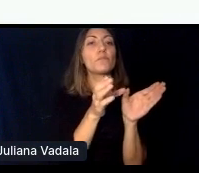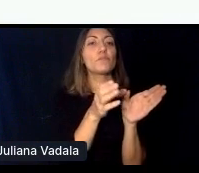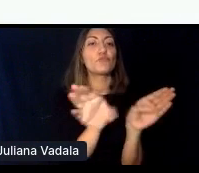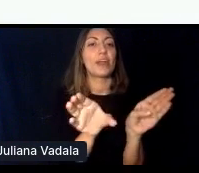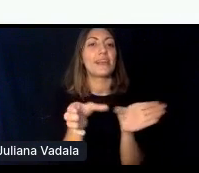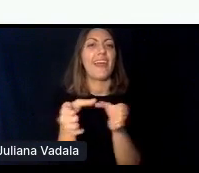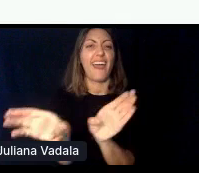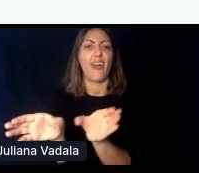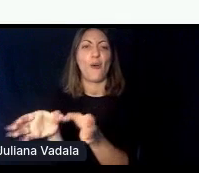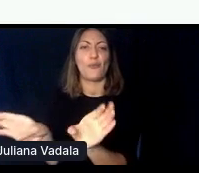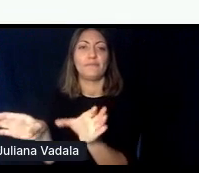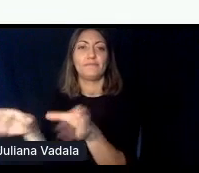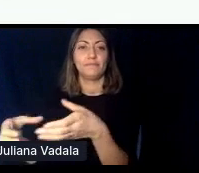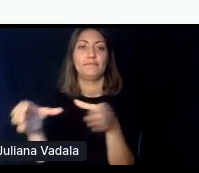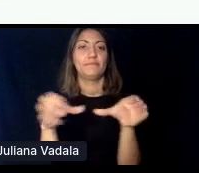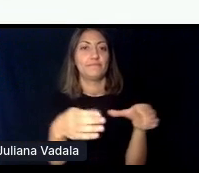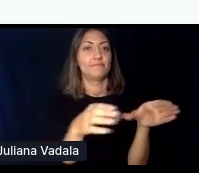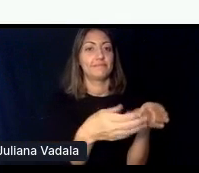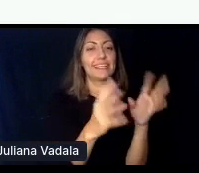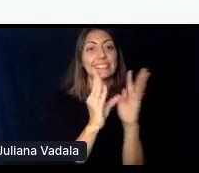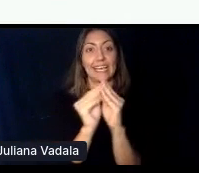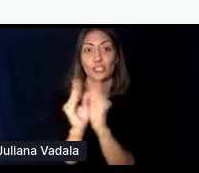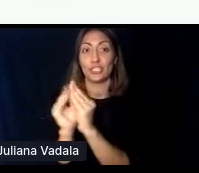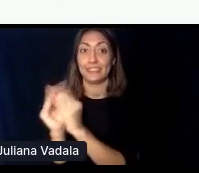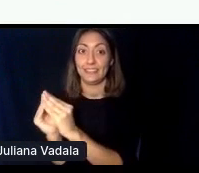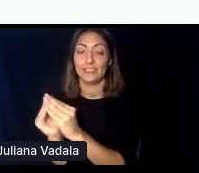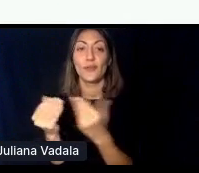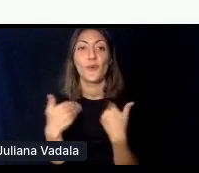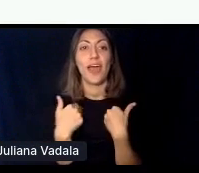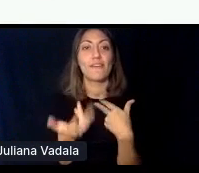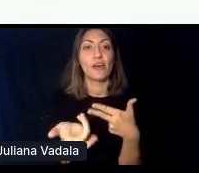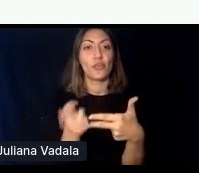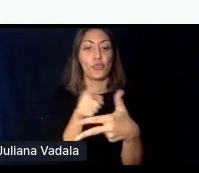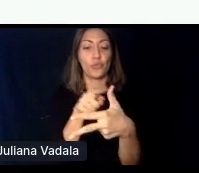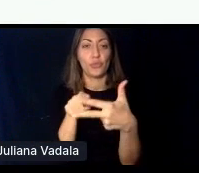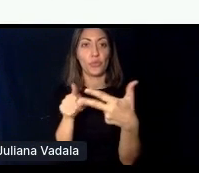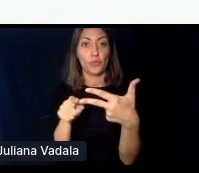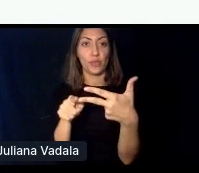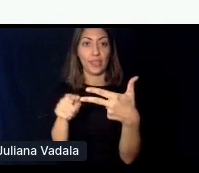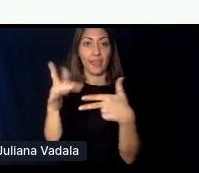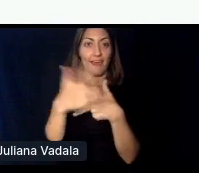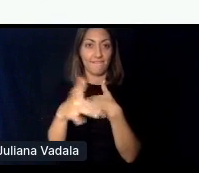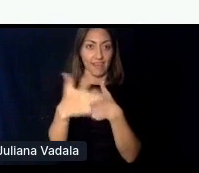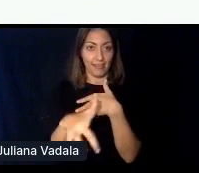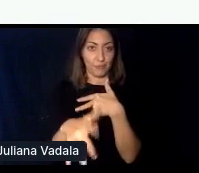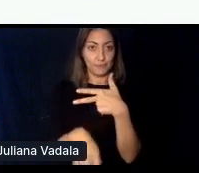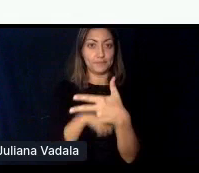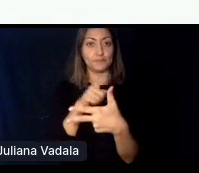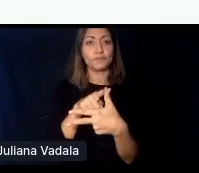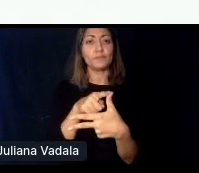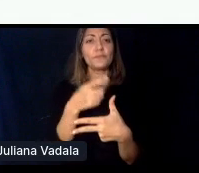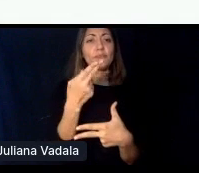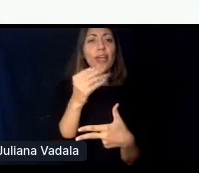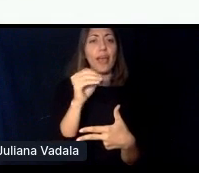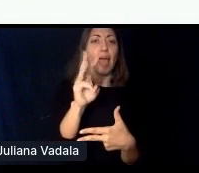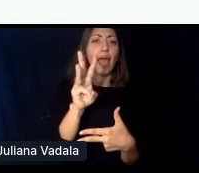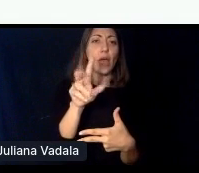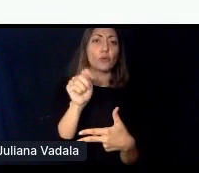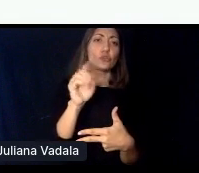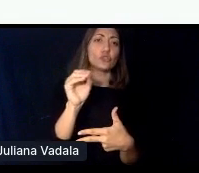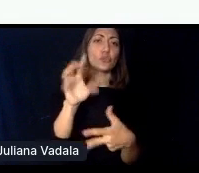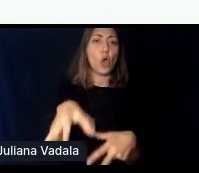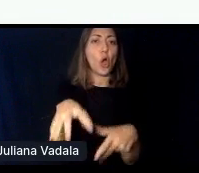the sessions icon. There are 3 available. One is how to host a GOTV event. The other is